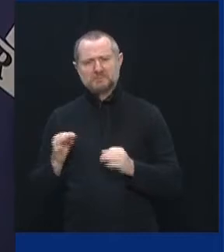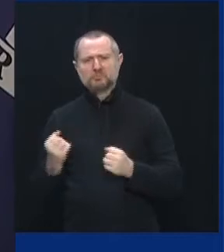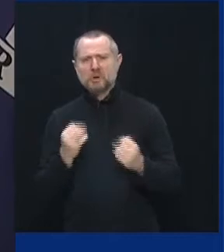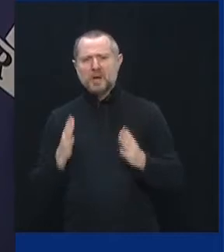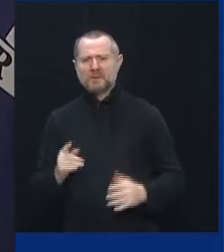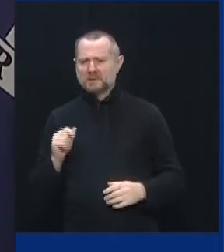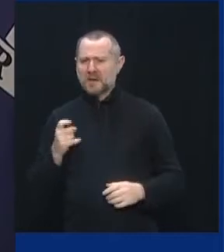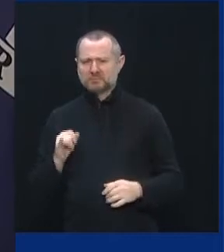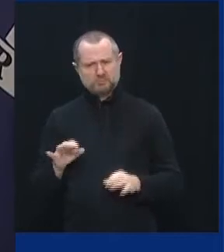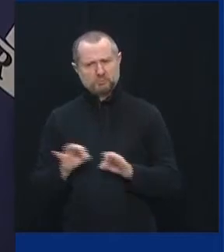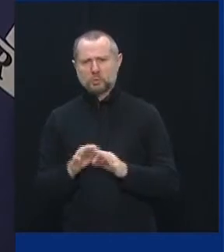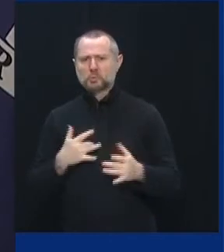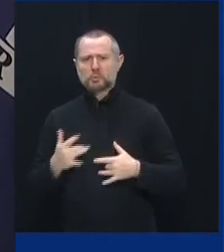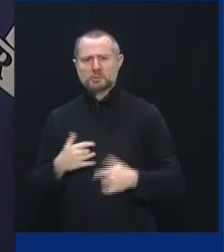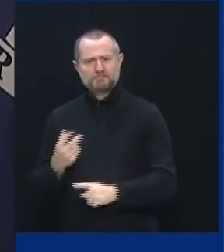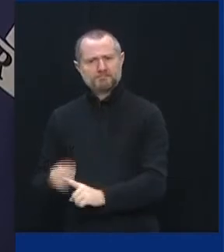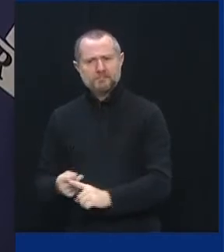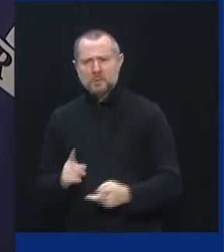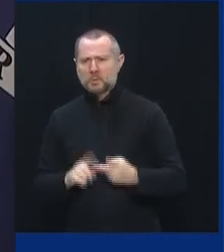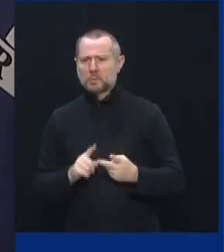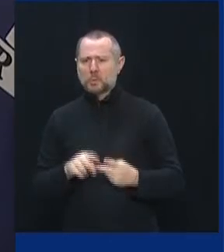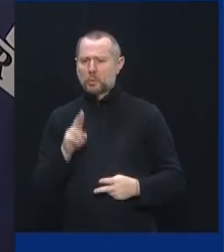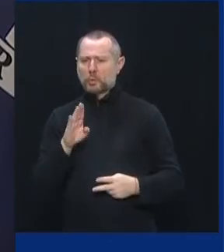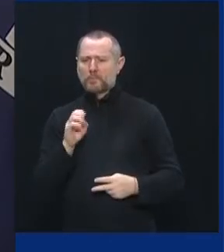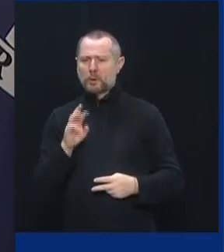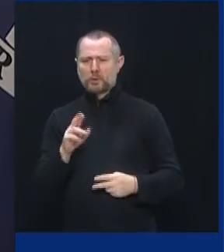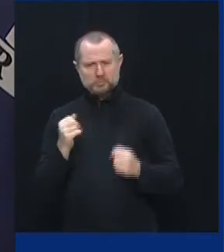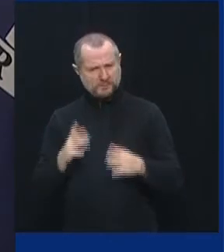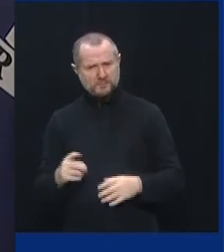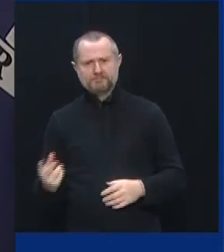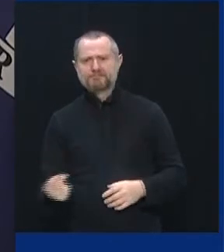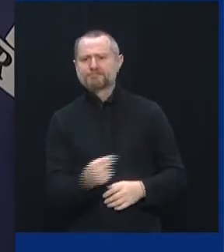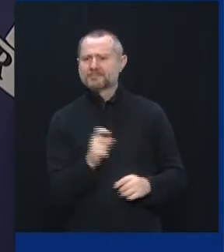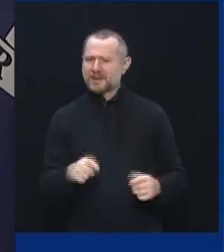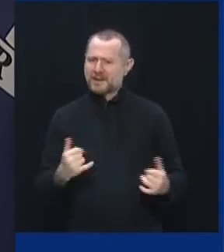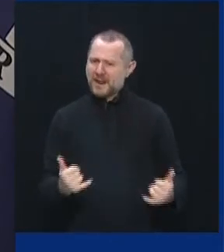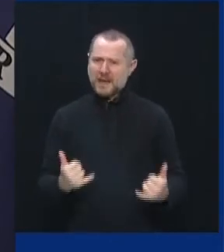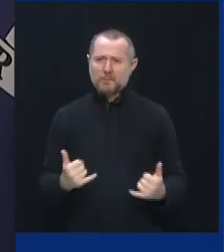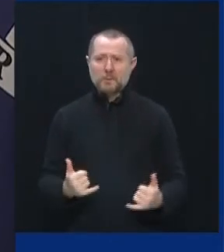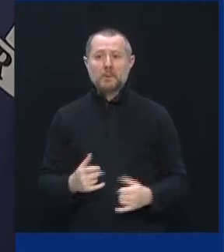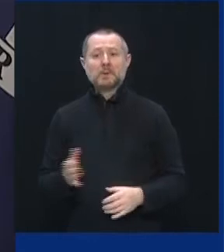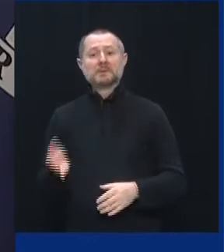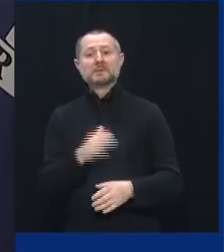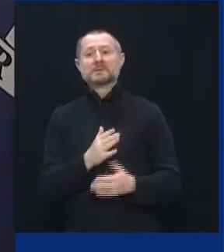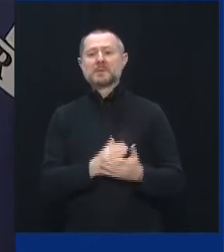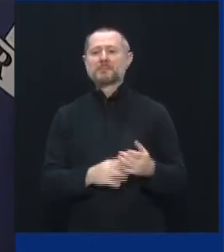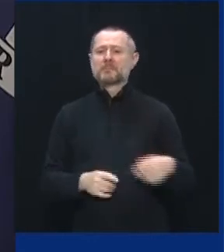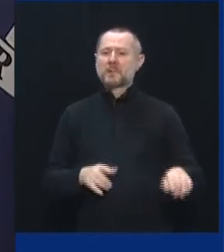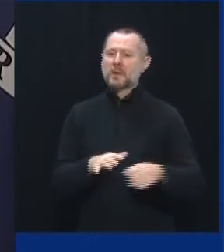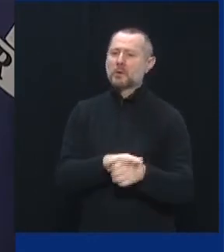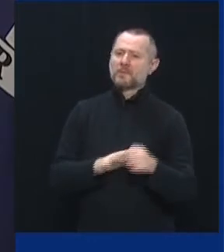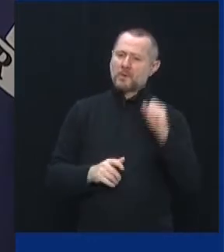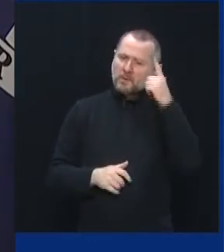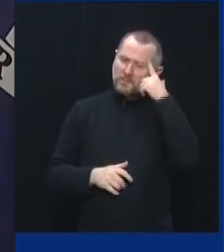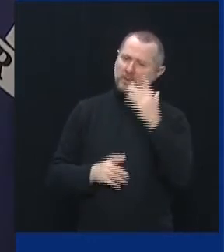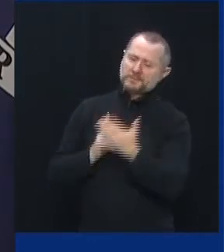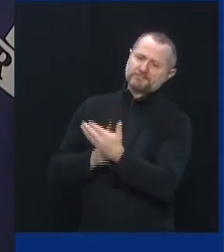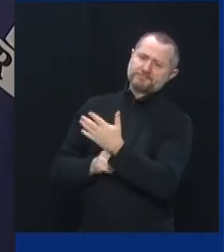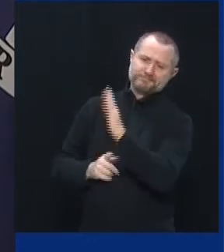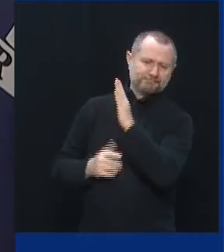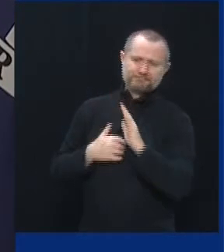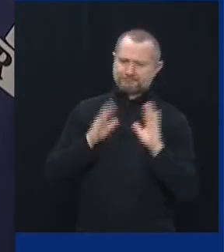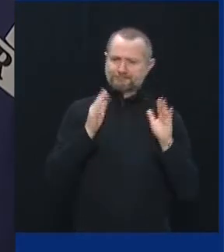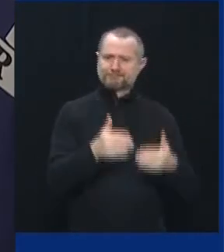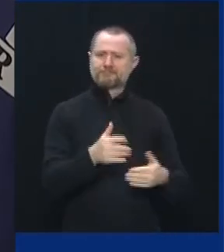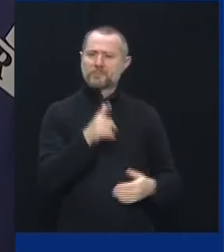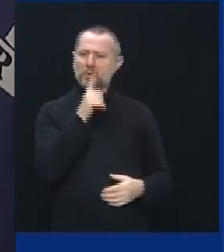Uber drivers are an issue, and they should be vaccinated. You have some local governments that want to focus on